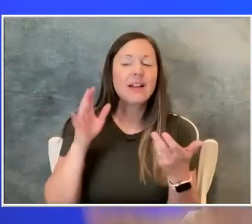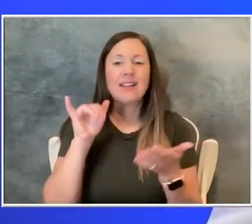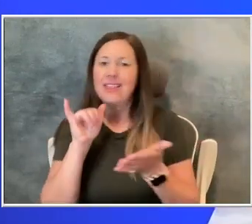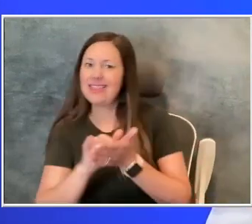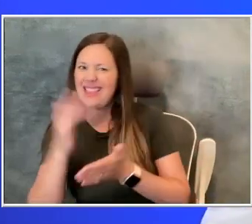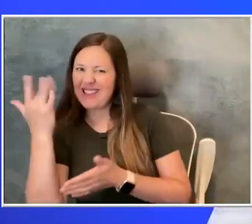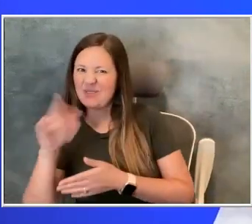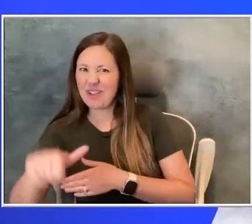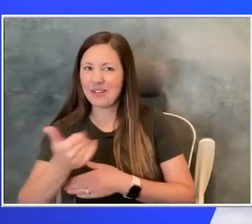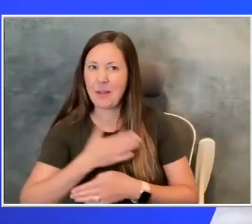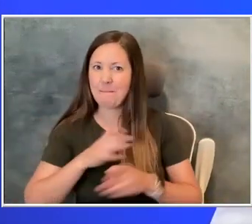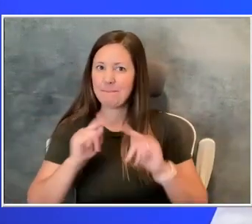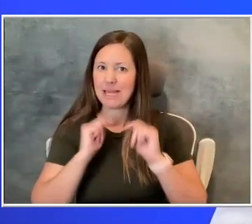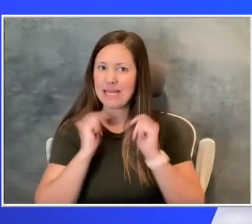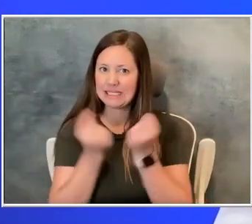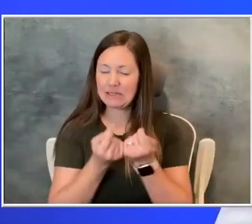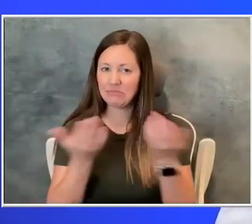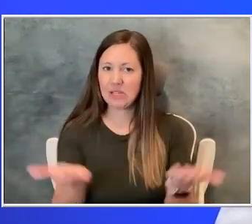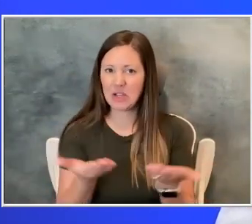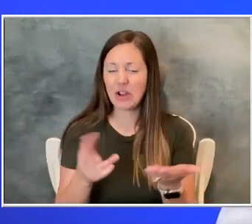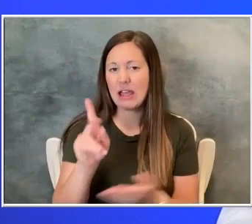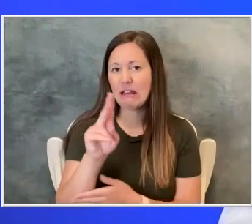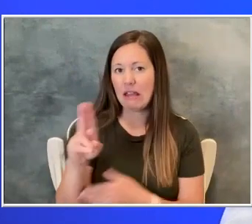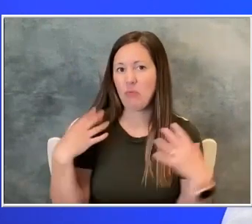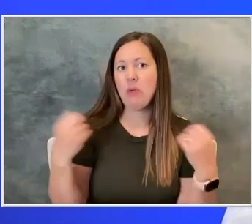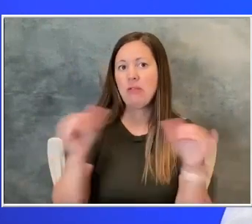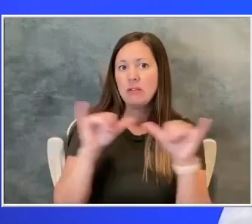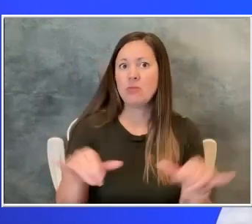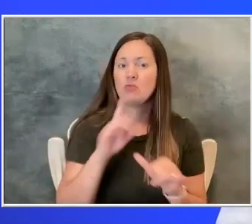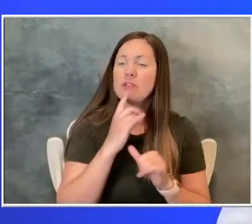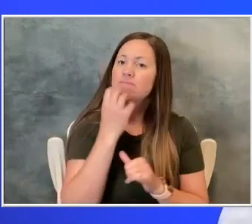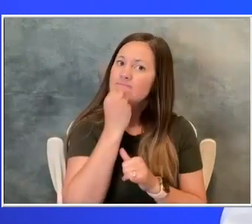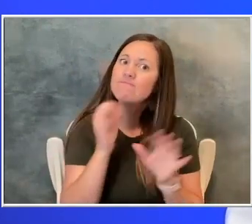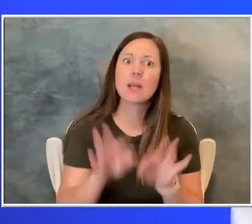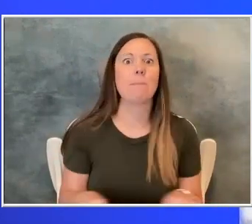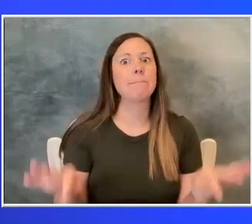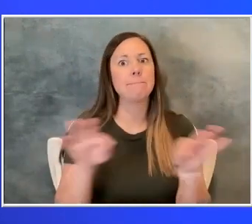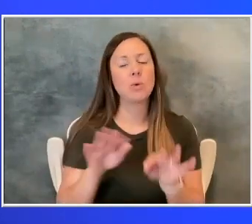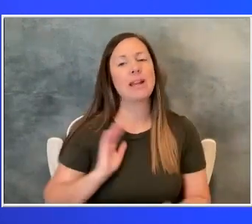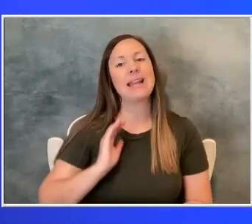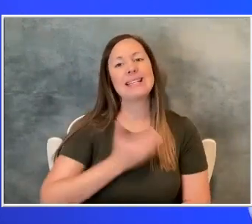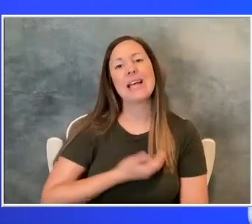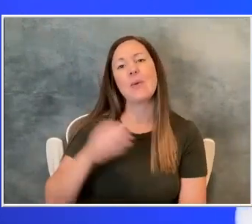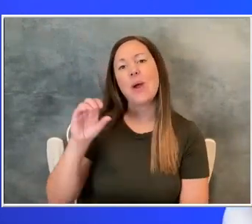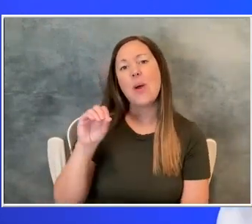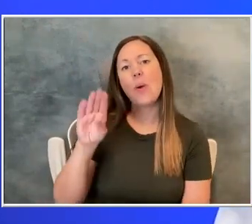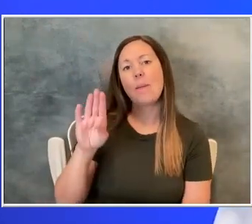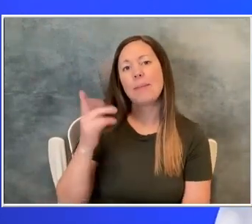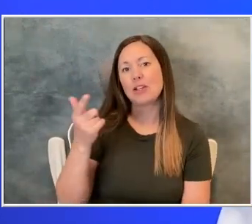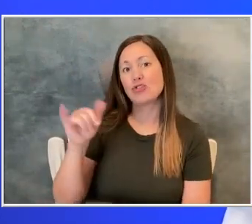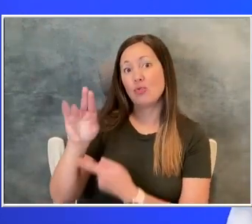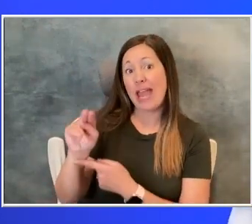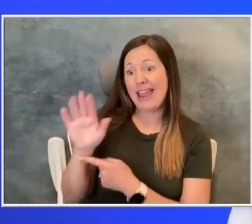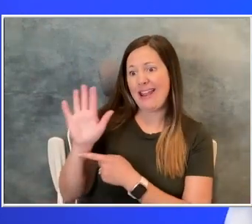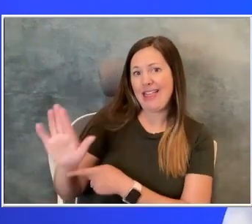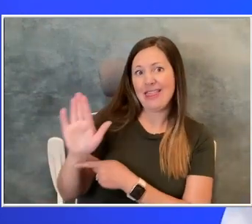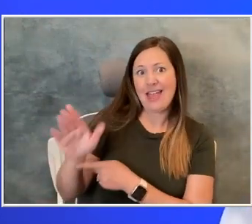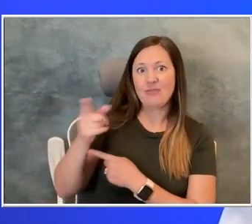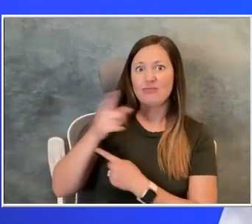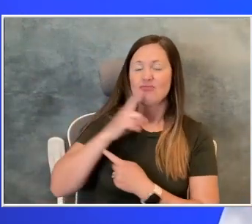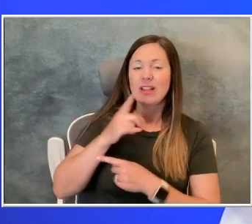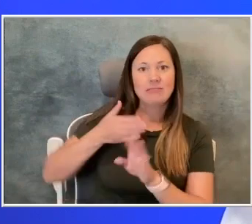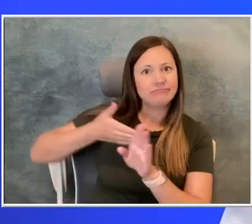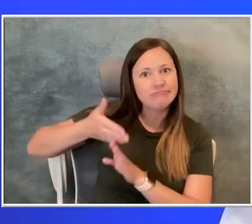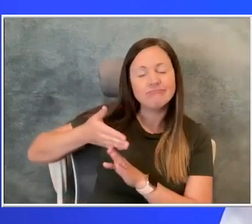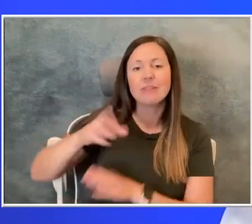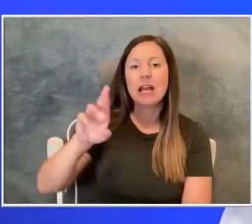here at the University of Kansas Health System is so important. It's our gynecologists that specialize in reproductive medicine and